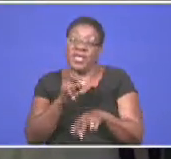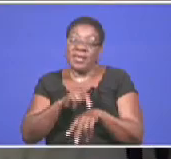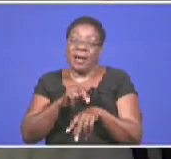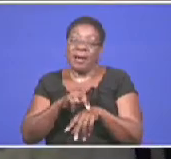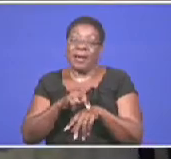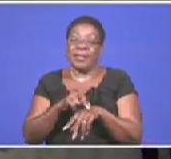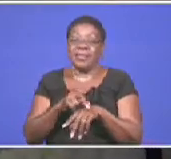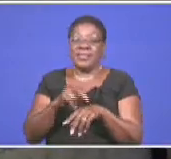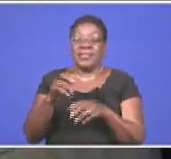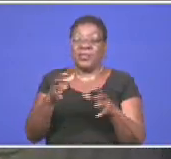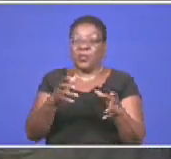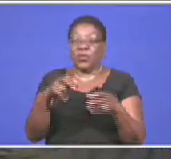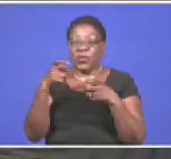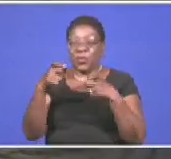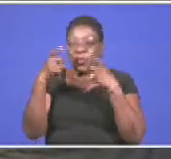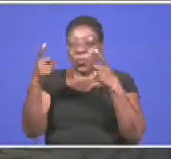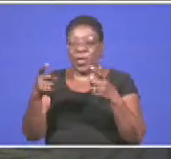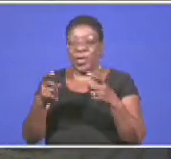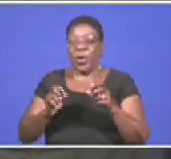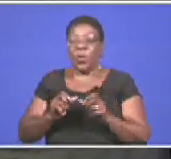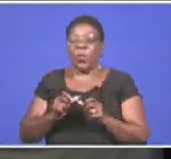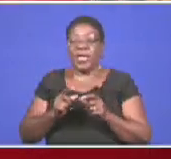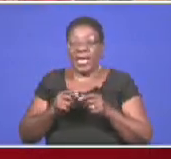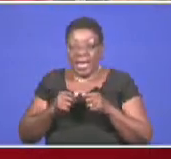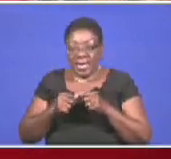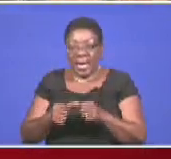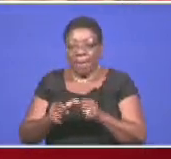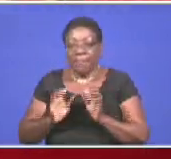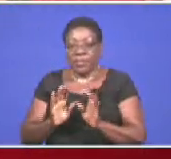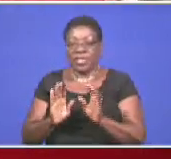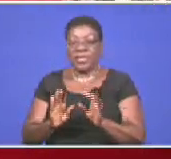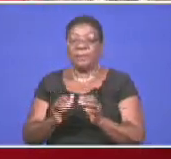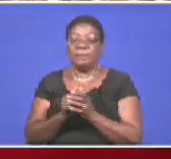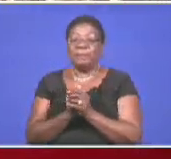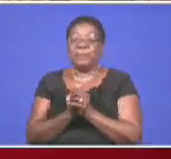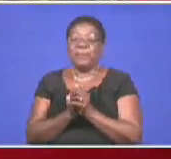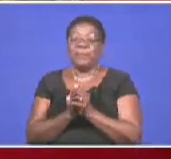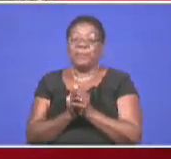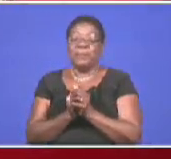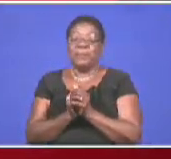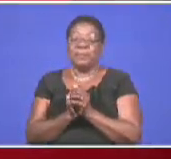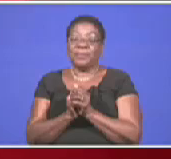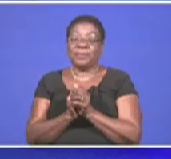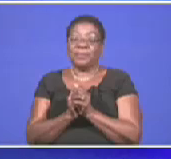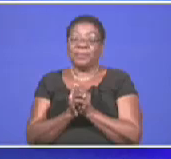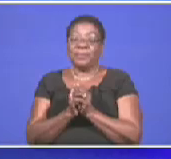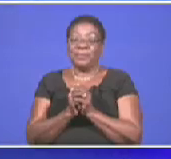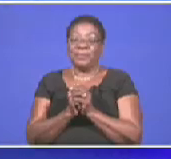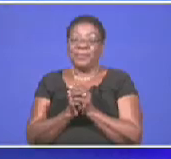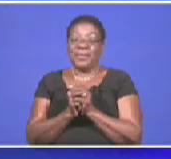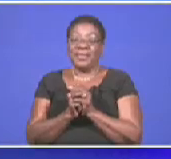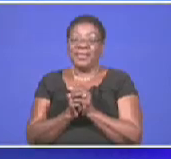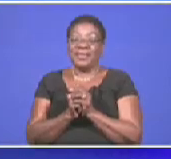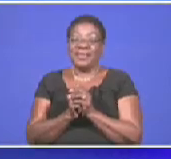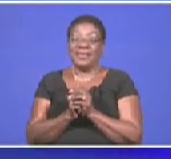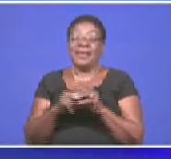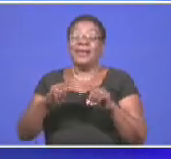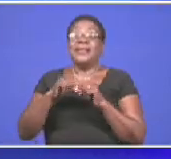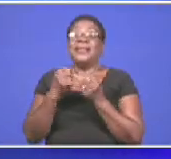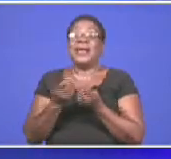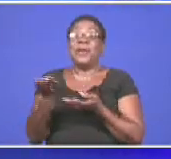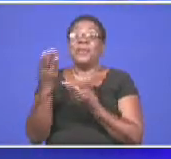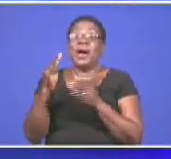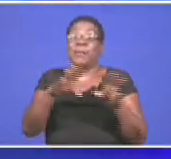flat, but we keep pushing. We had to turn on the defensive effort. I'm Jay Philippe, ZNS Total Sports. Team Bahamas leaves